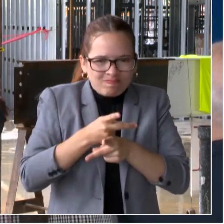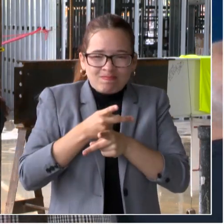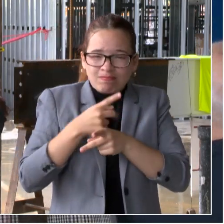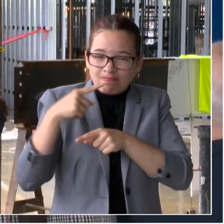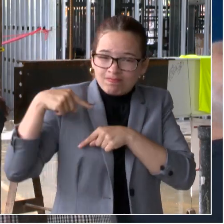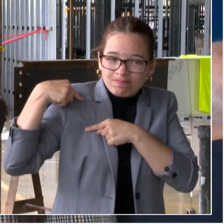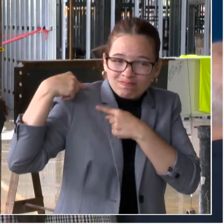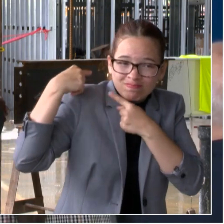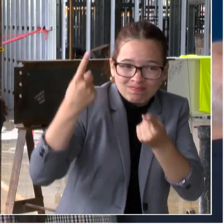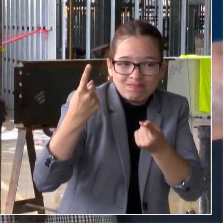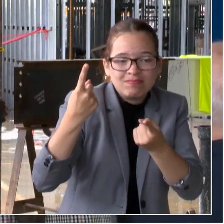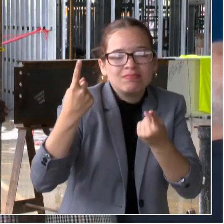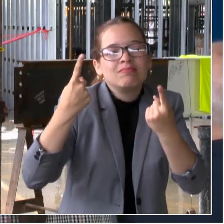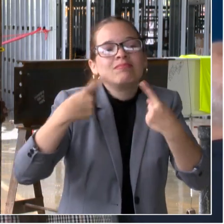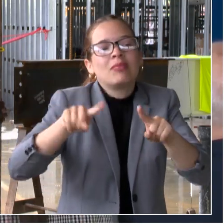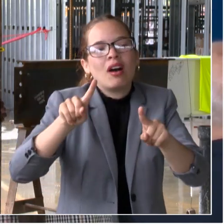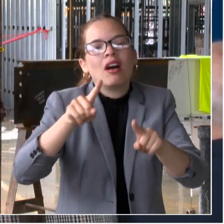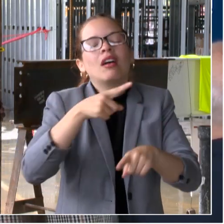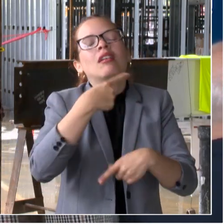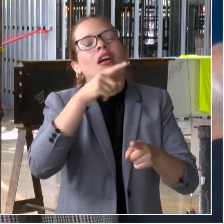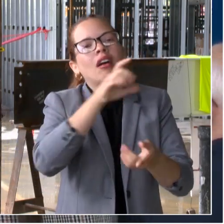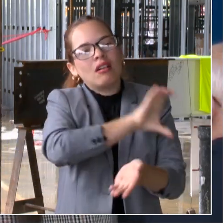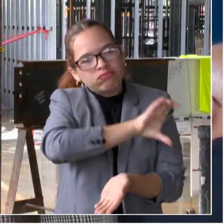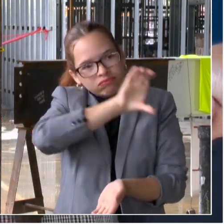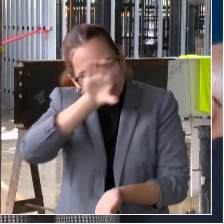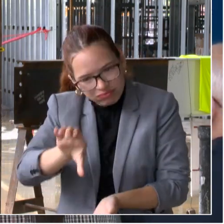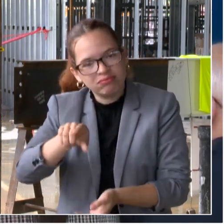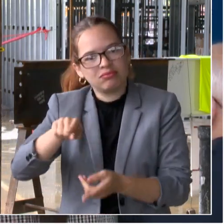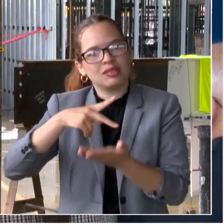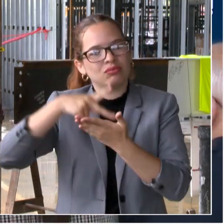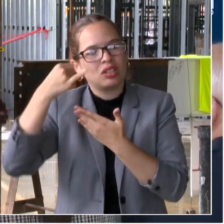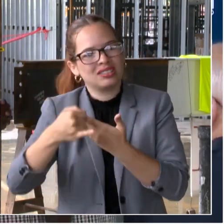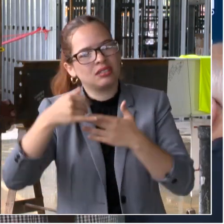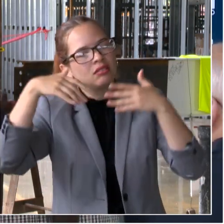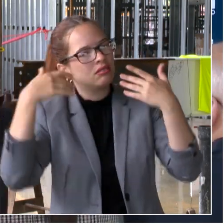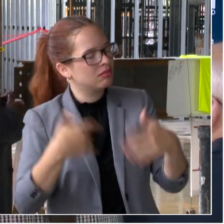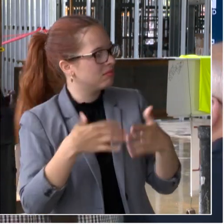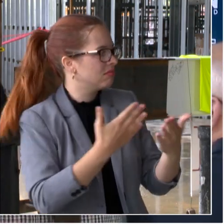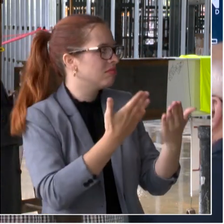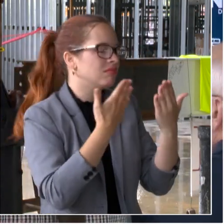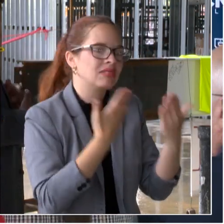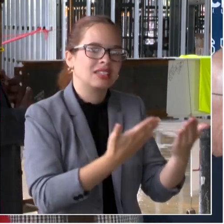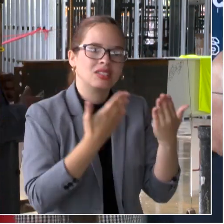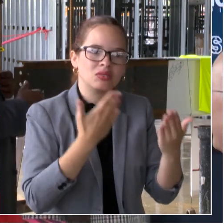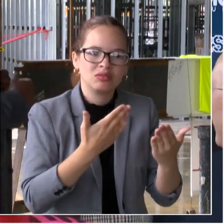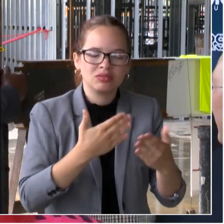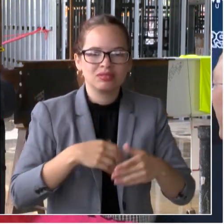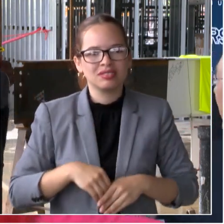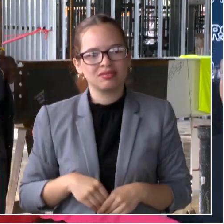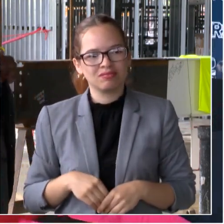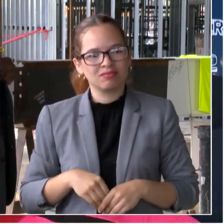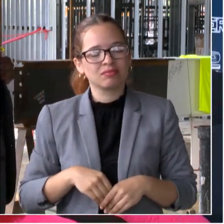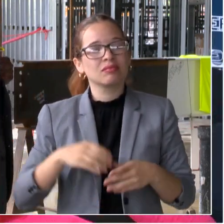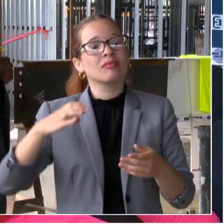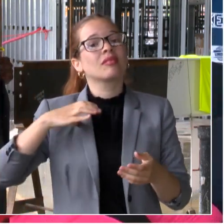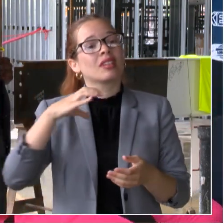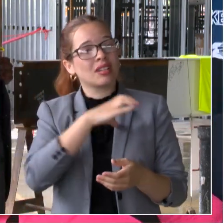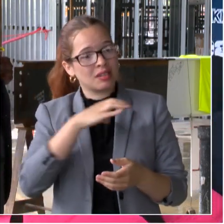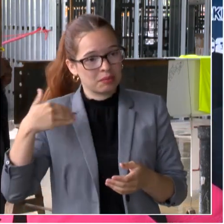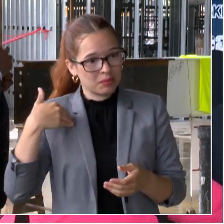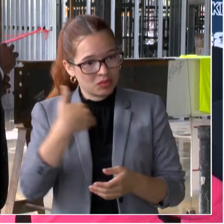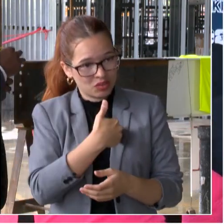capital spending and capital budget, because that's not always promised. And it was protected